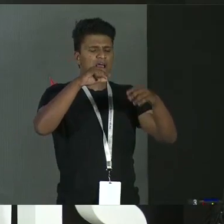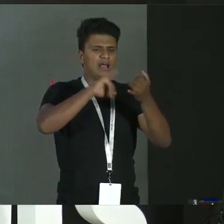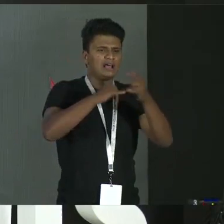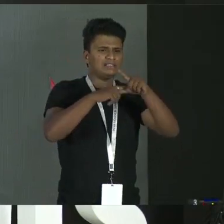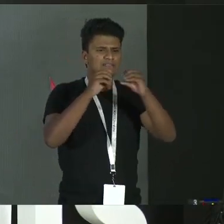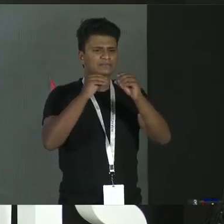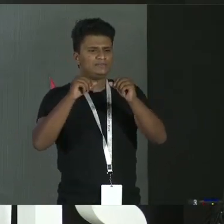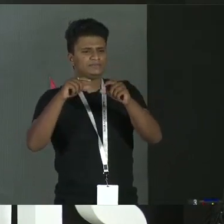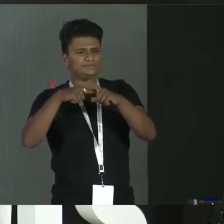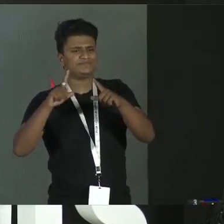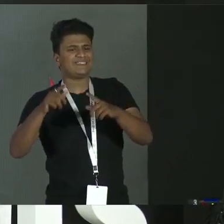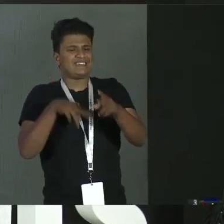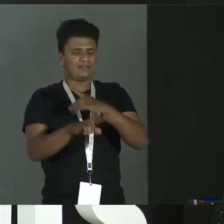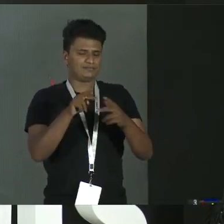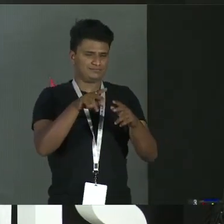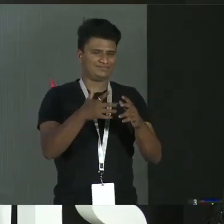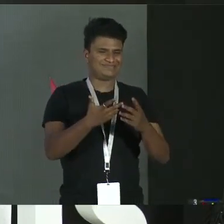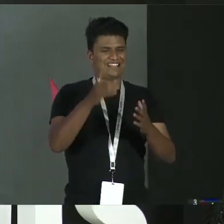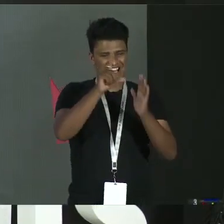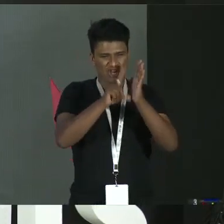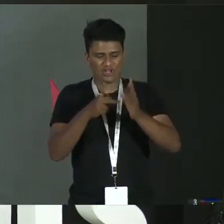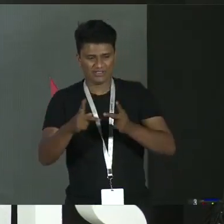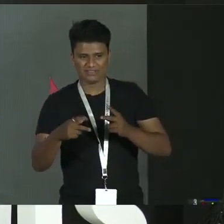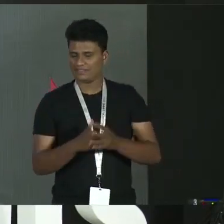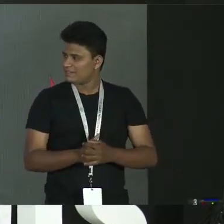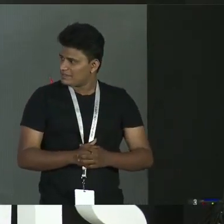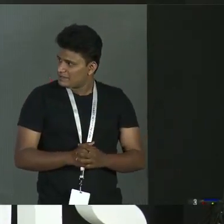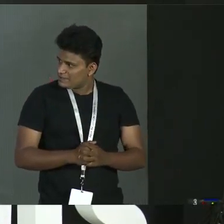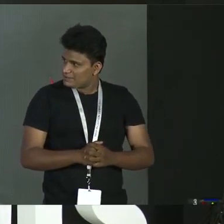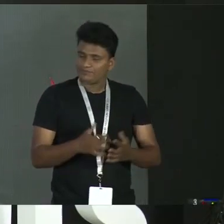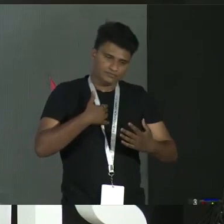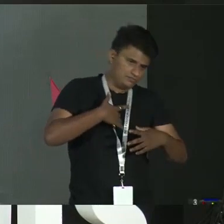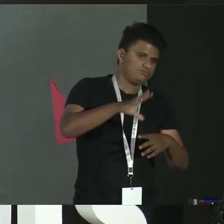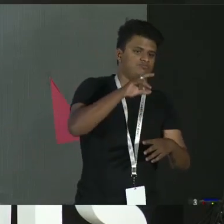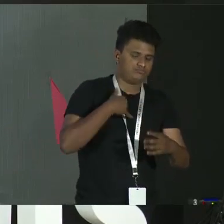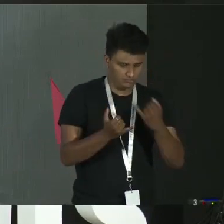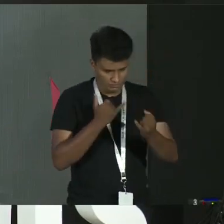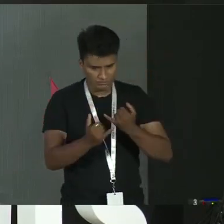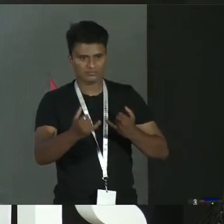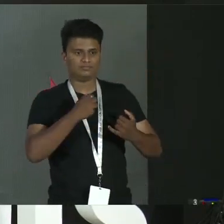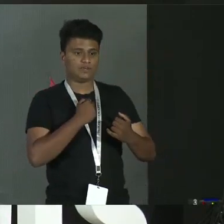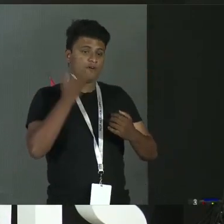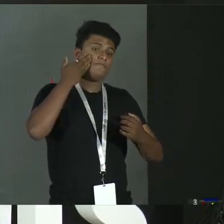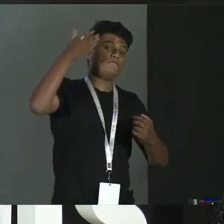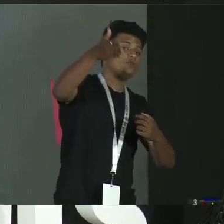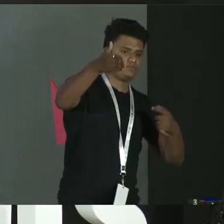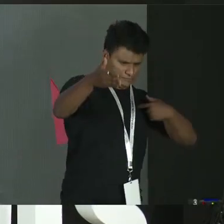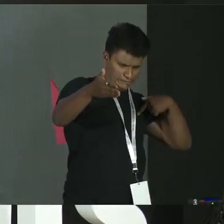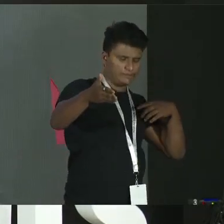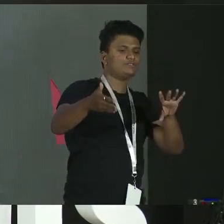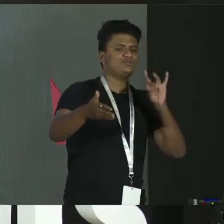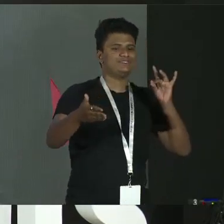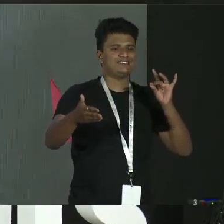own cultures and languages and stories, and you choose your stories. You choose your futures.